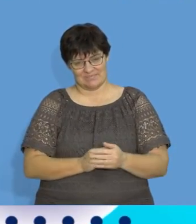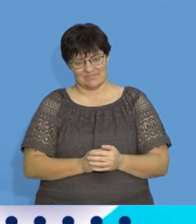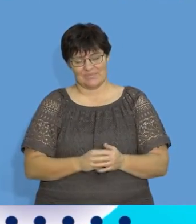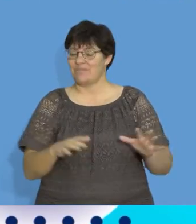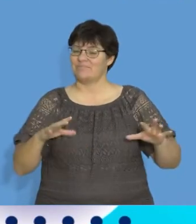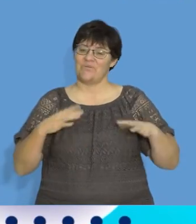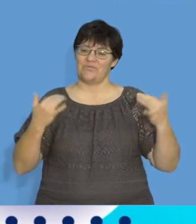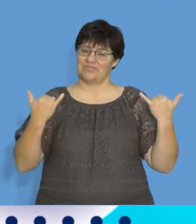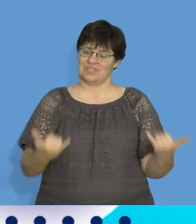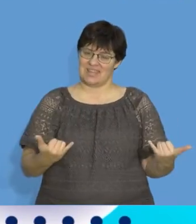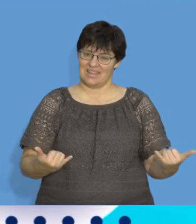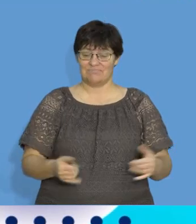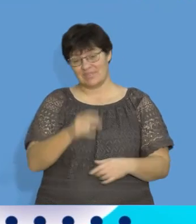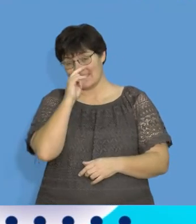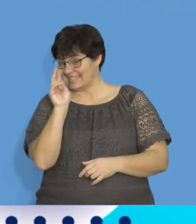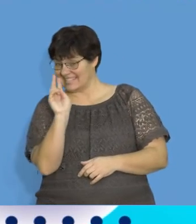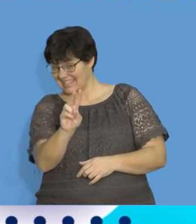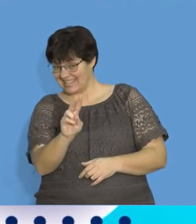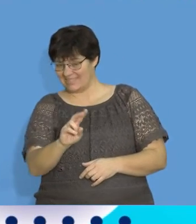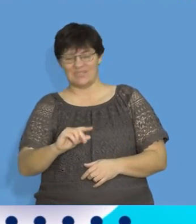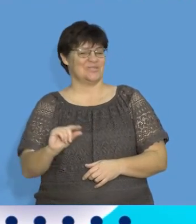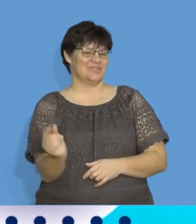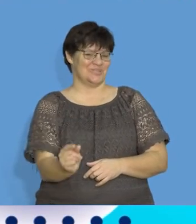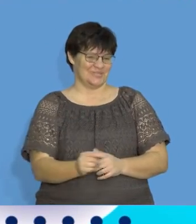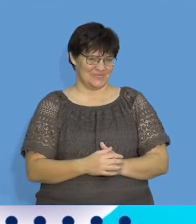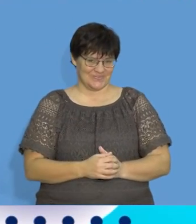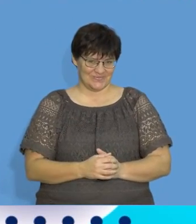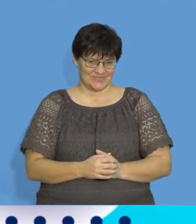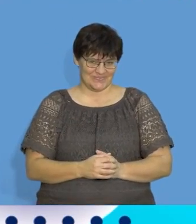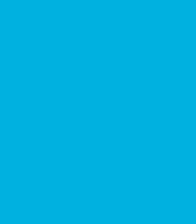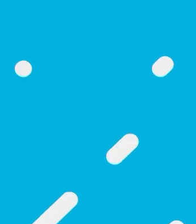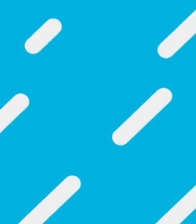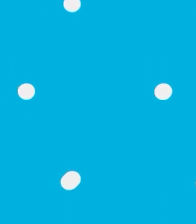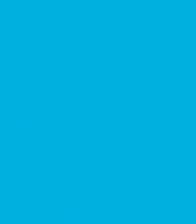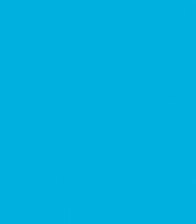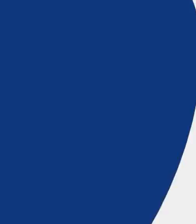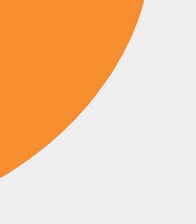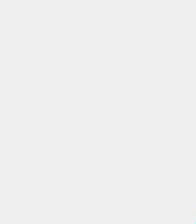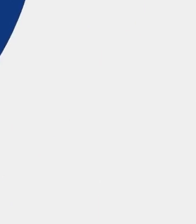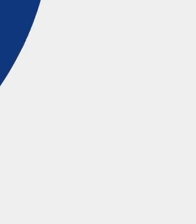So that's all for today, and I will see you again next time.